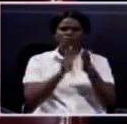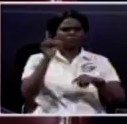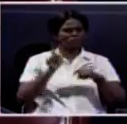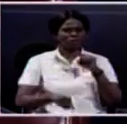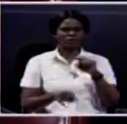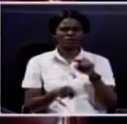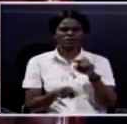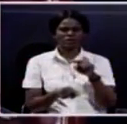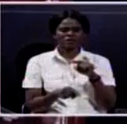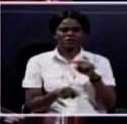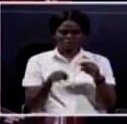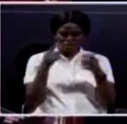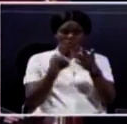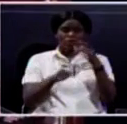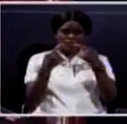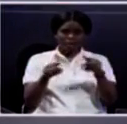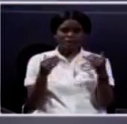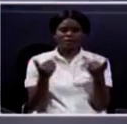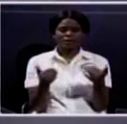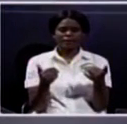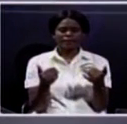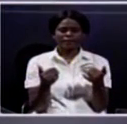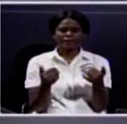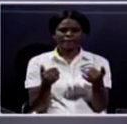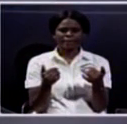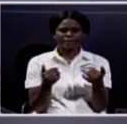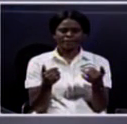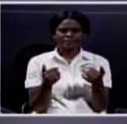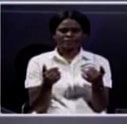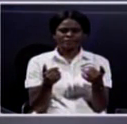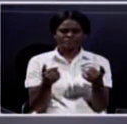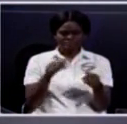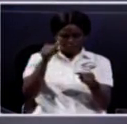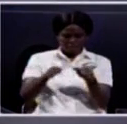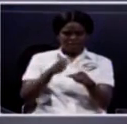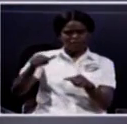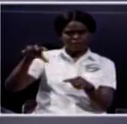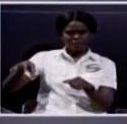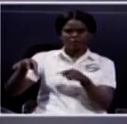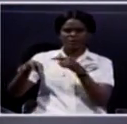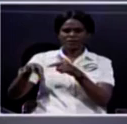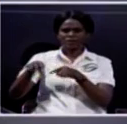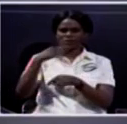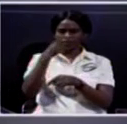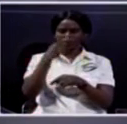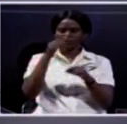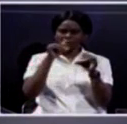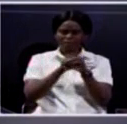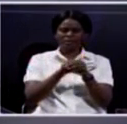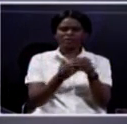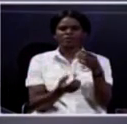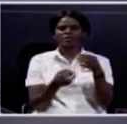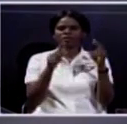education? What we have done is this, my dear. Every child who is in a remote